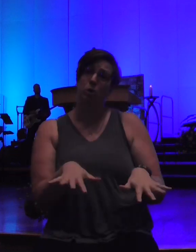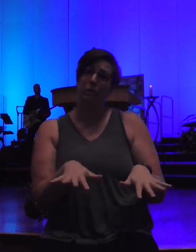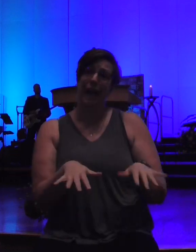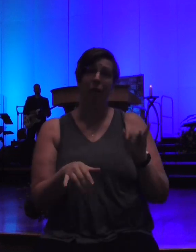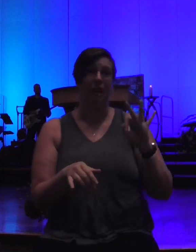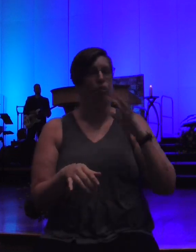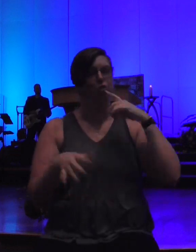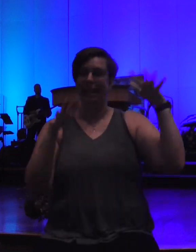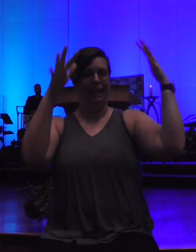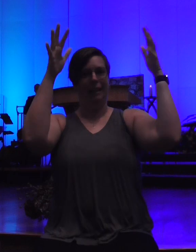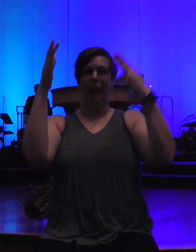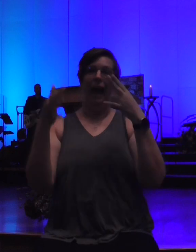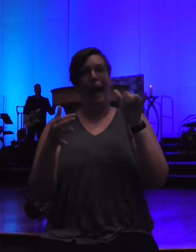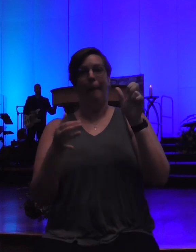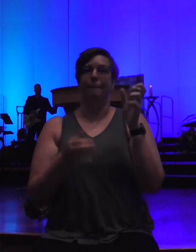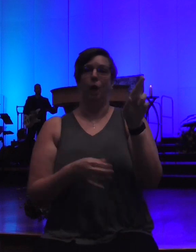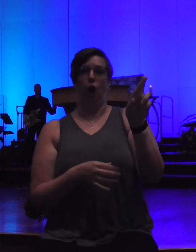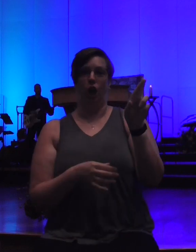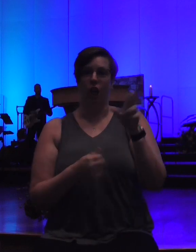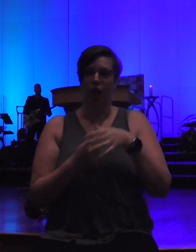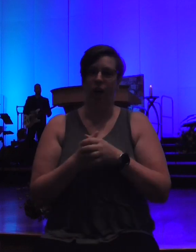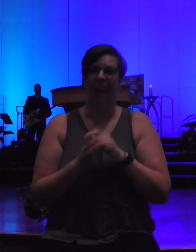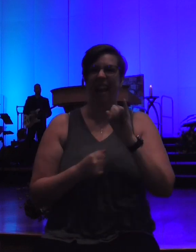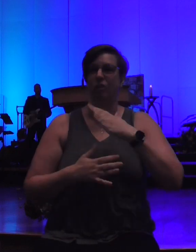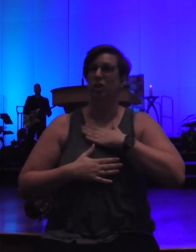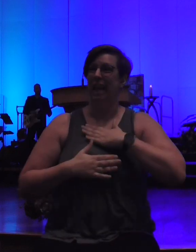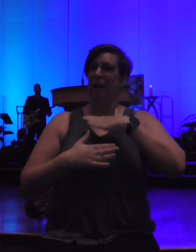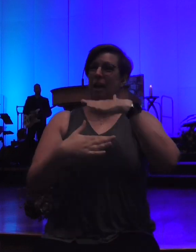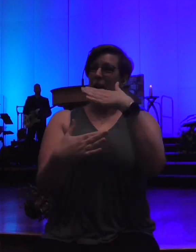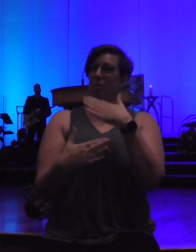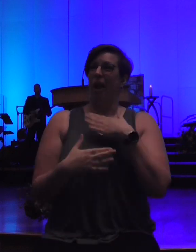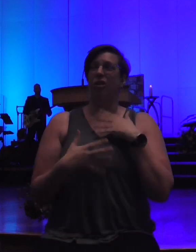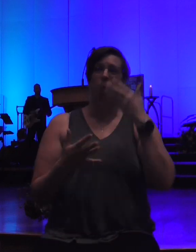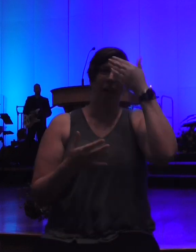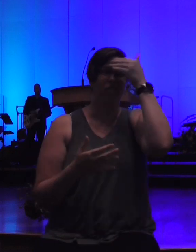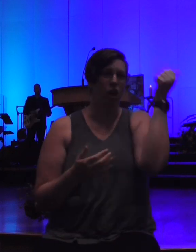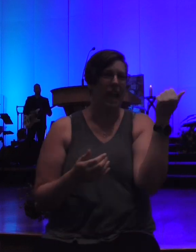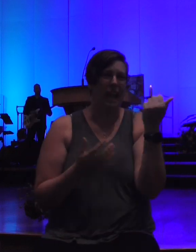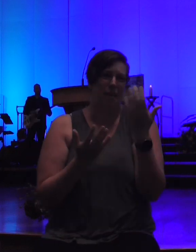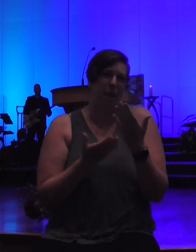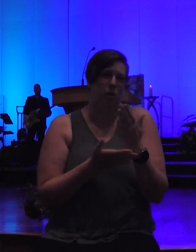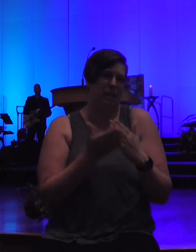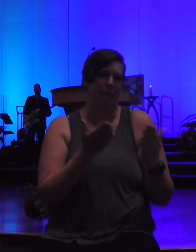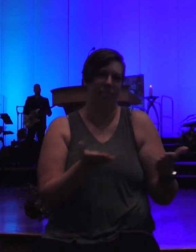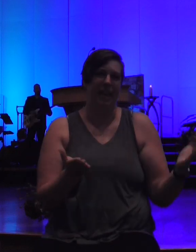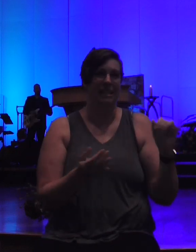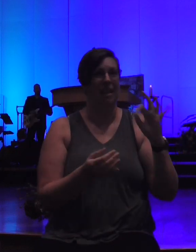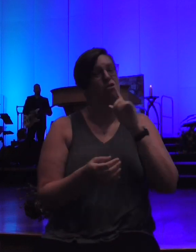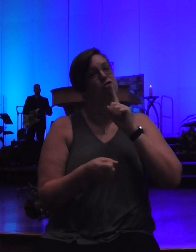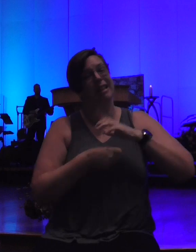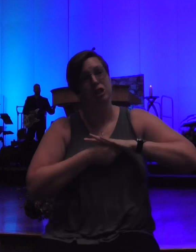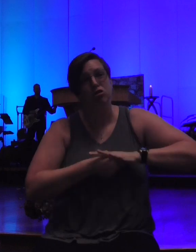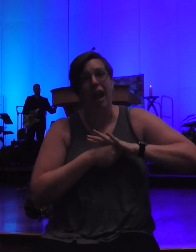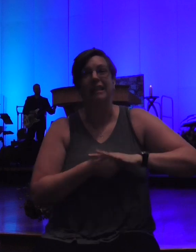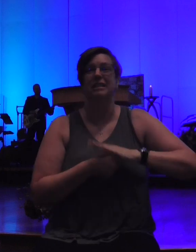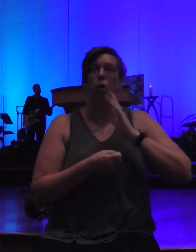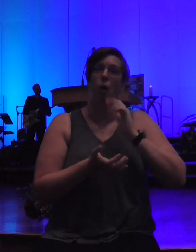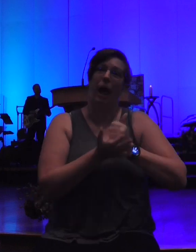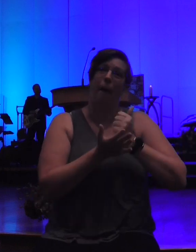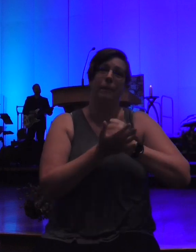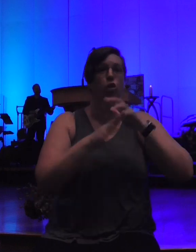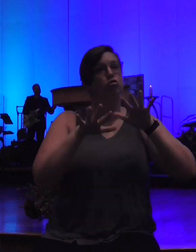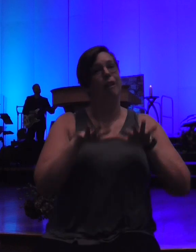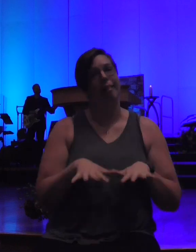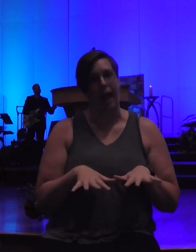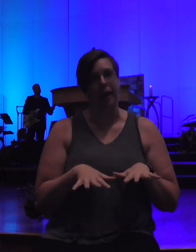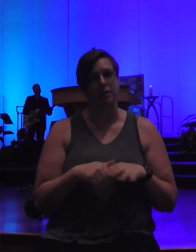super hyper. When you take a deep breath, sometimes you just want to forget about some things. Like if you're really stressed, it might help you relax